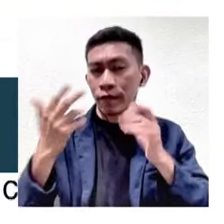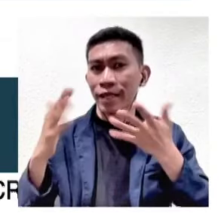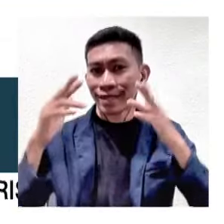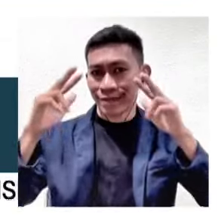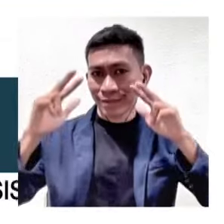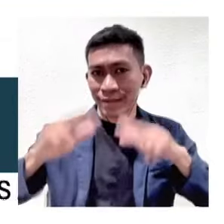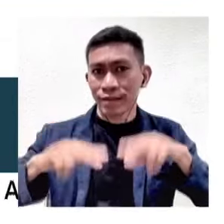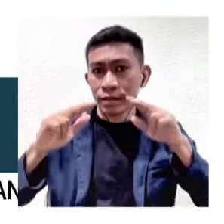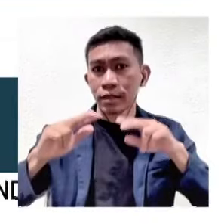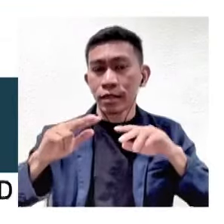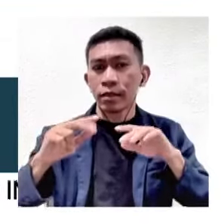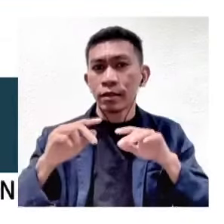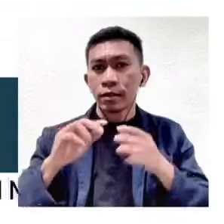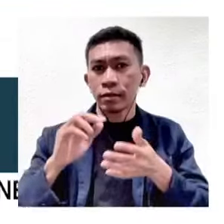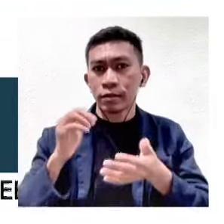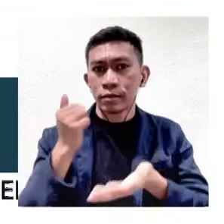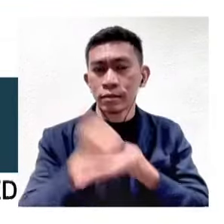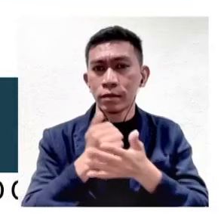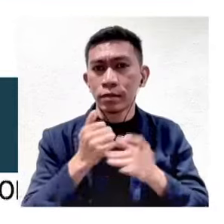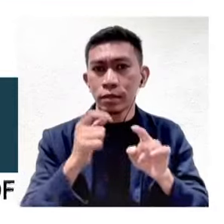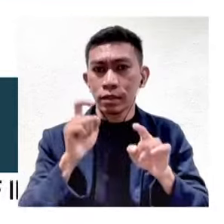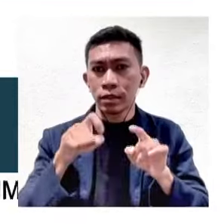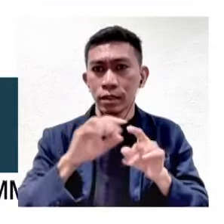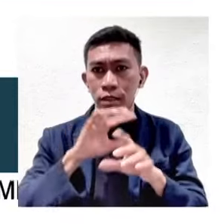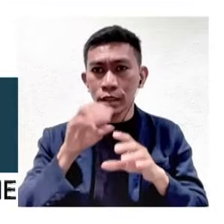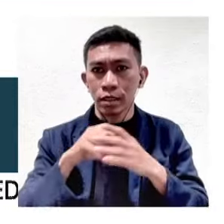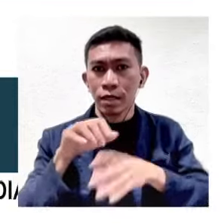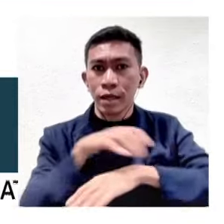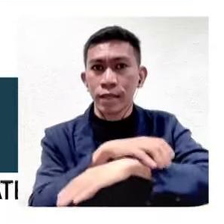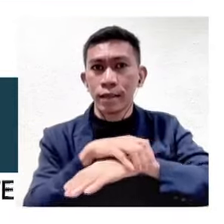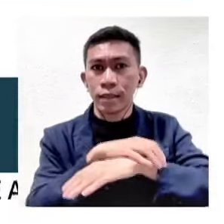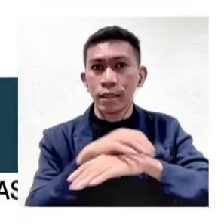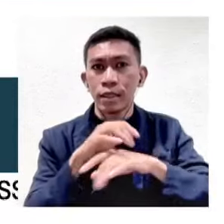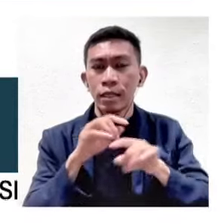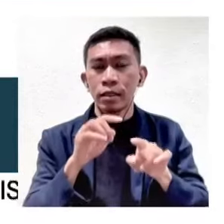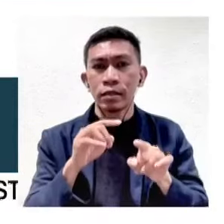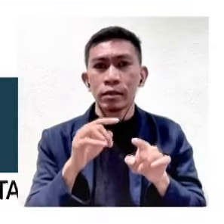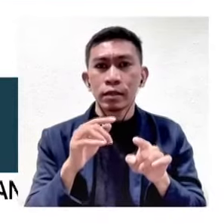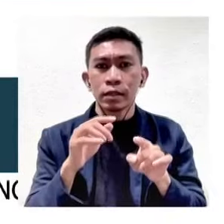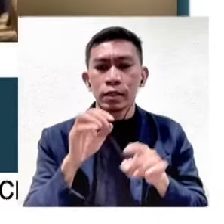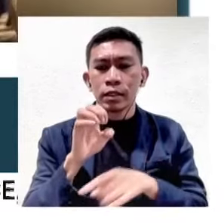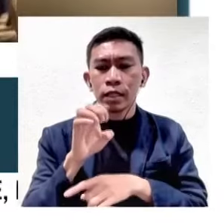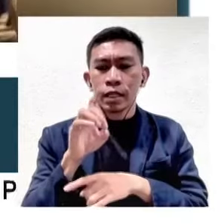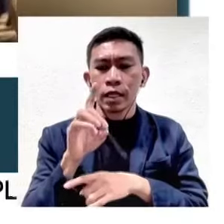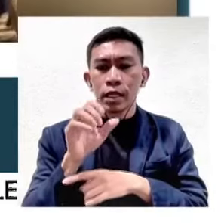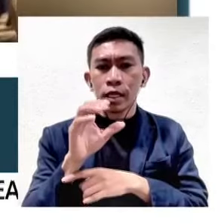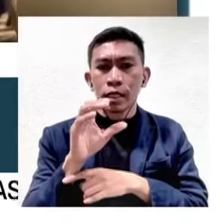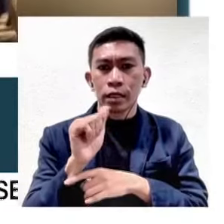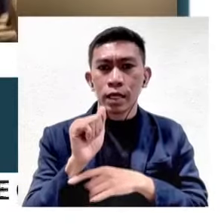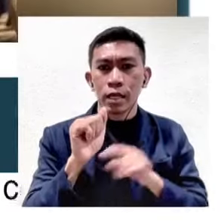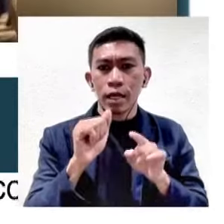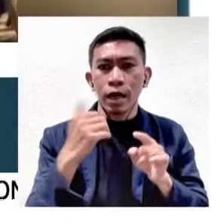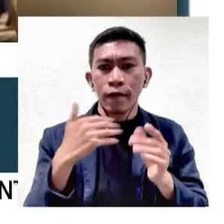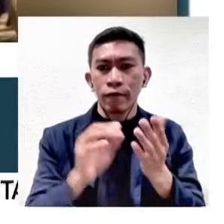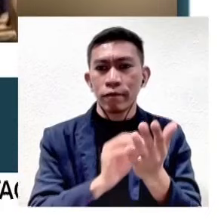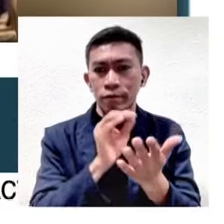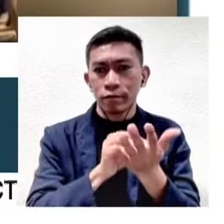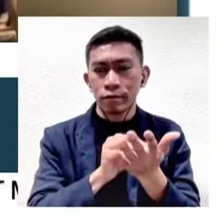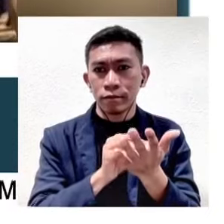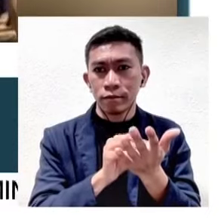it should include, it's being drafted right now, sites different from the EDCA that